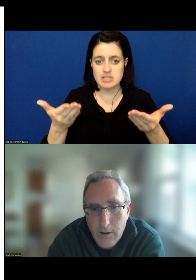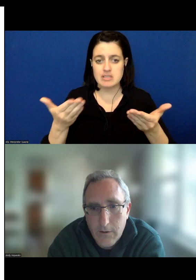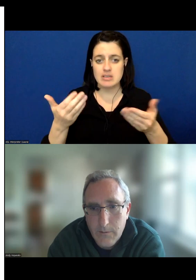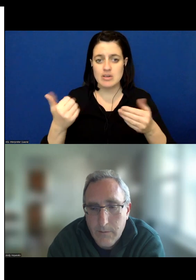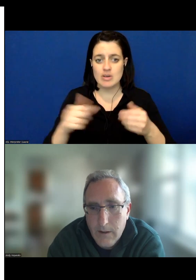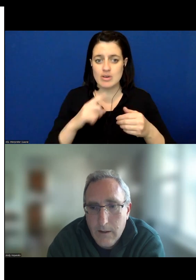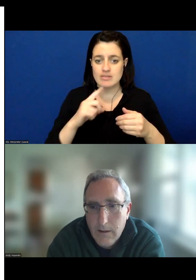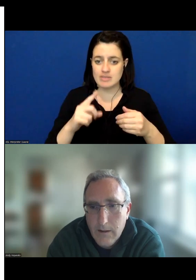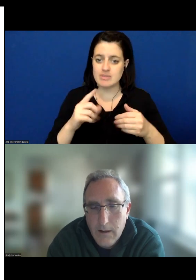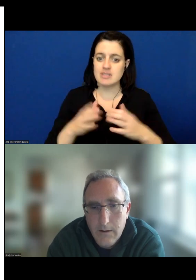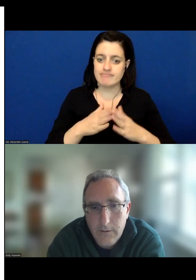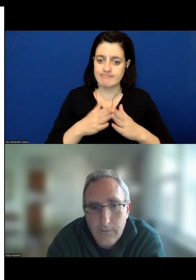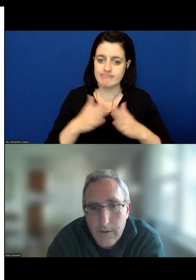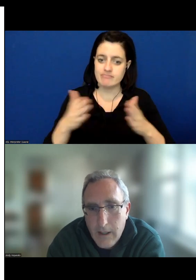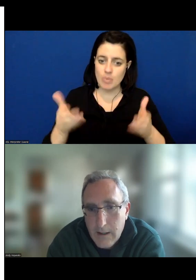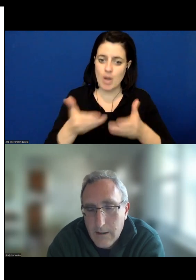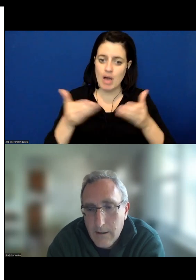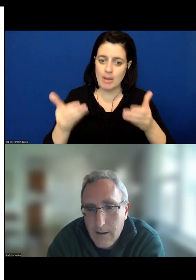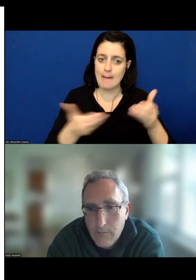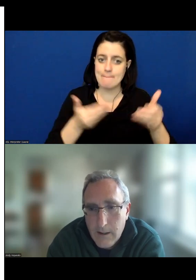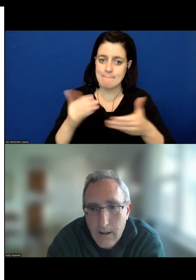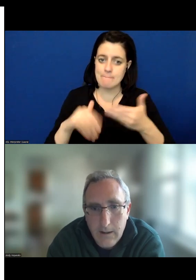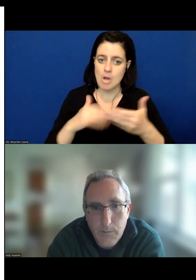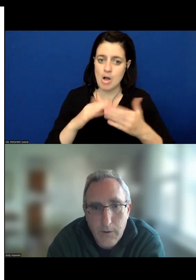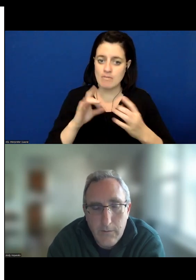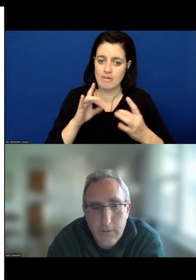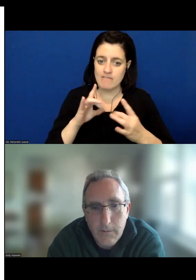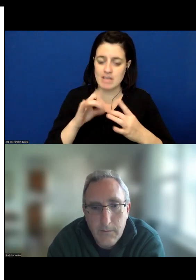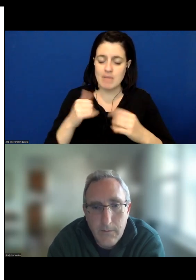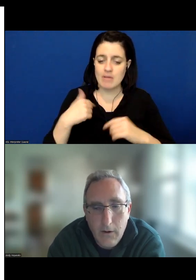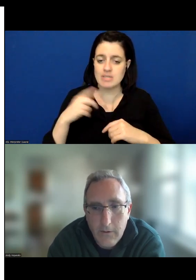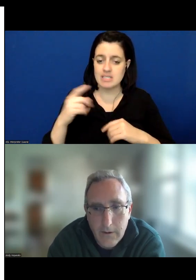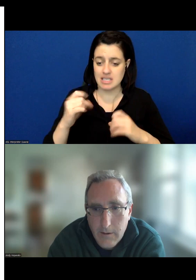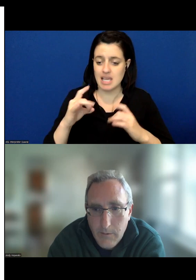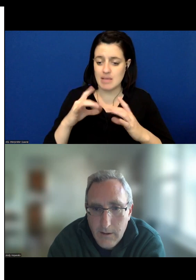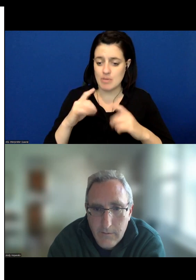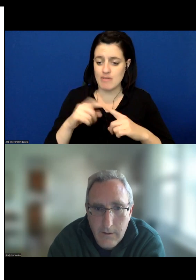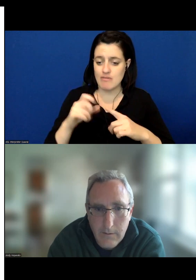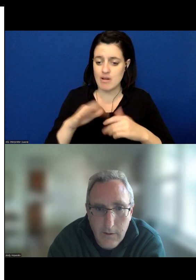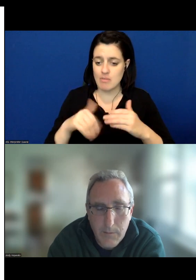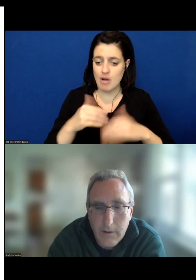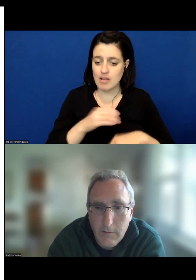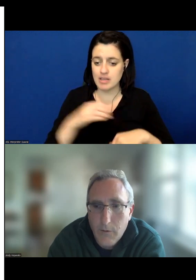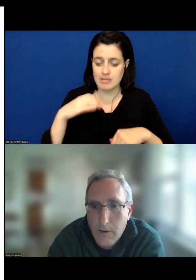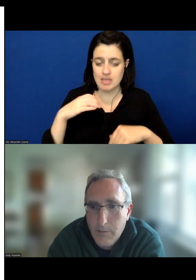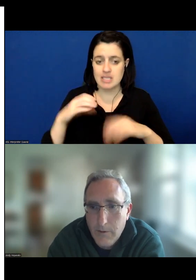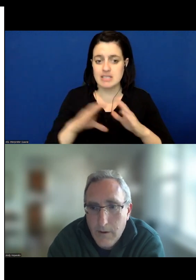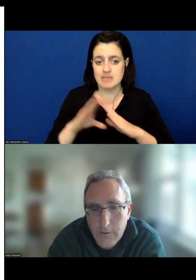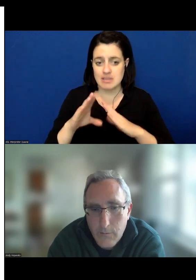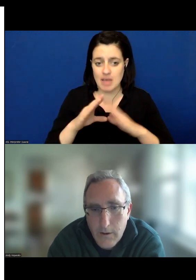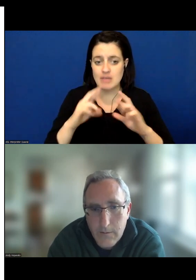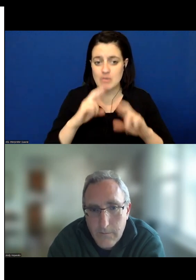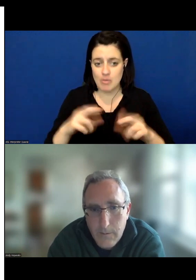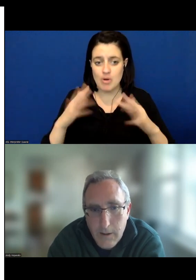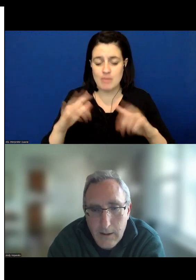really welcome your feedback. We got input from all of the committees in developing the report, but we